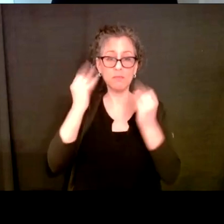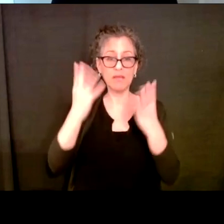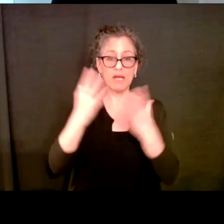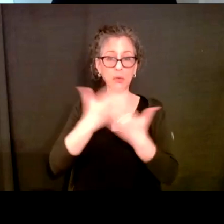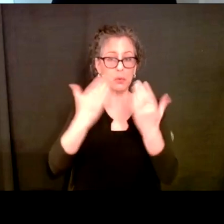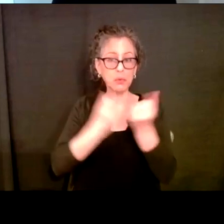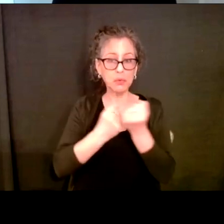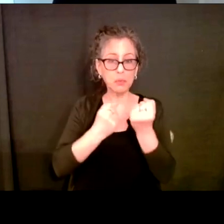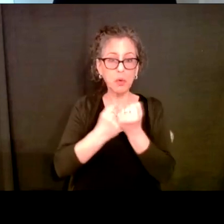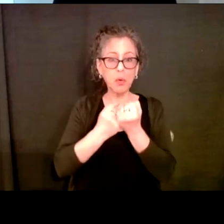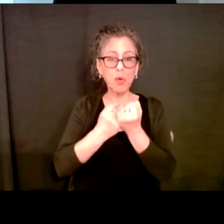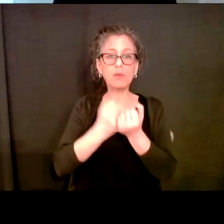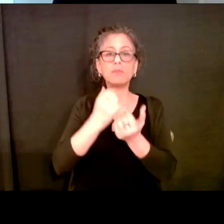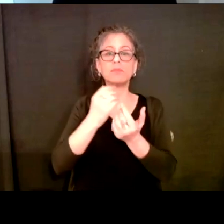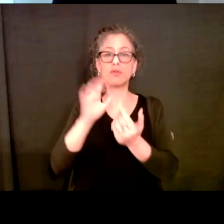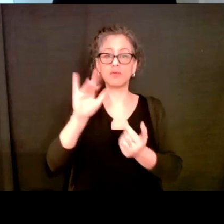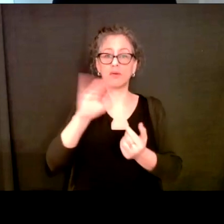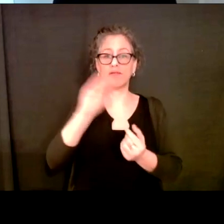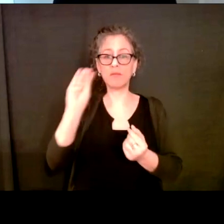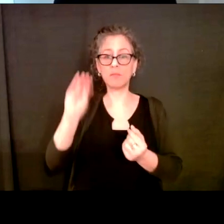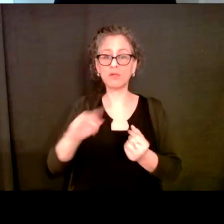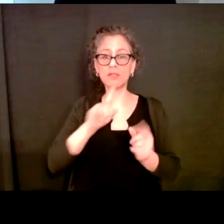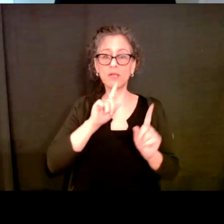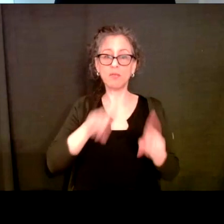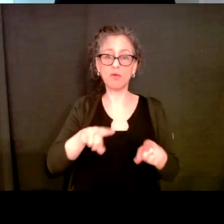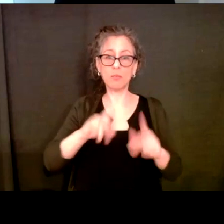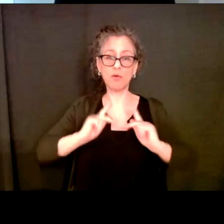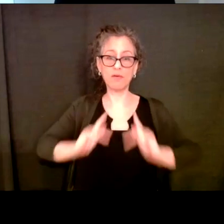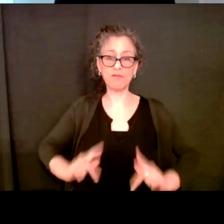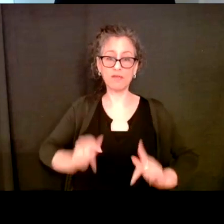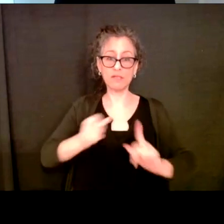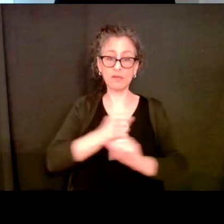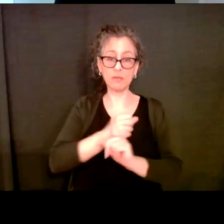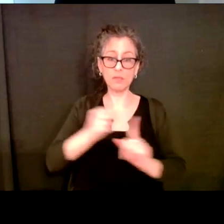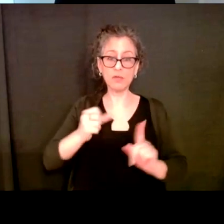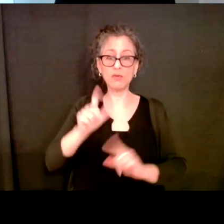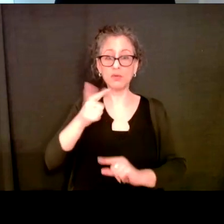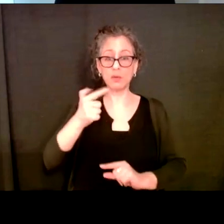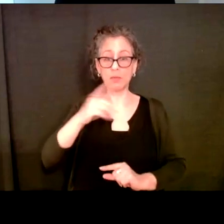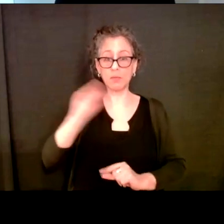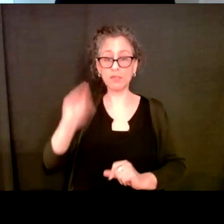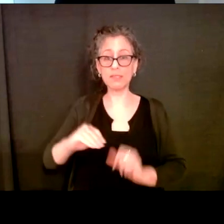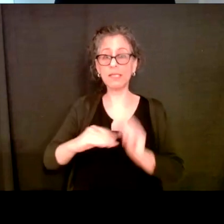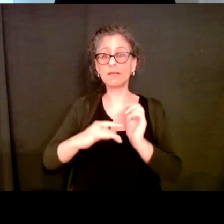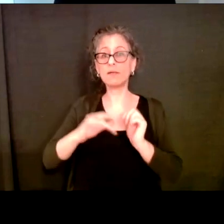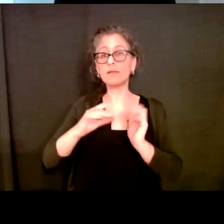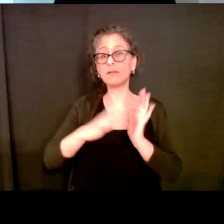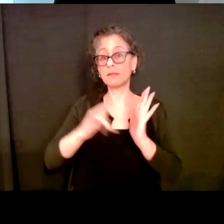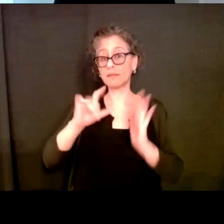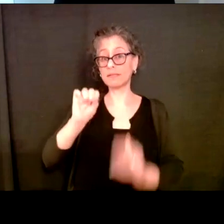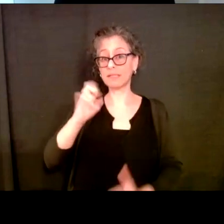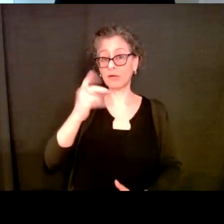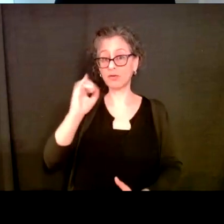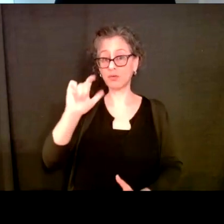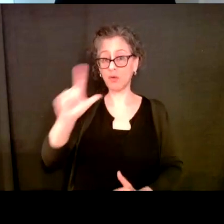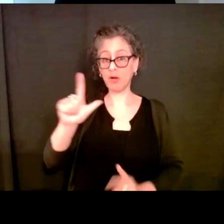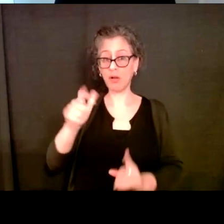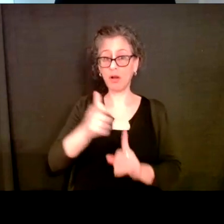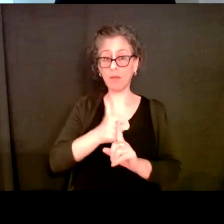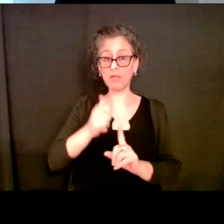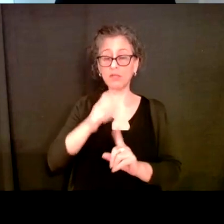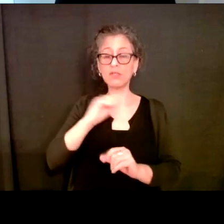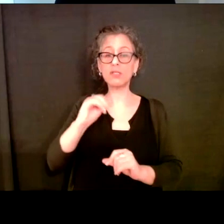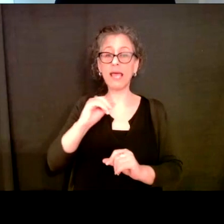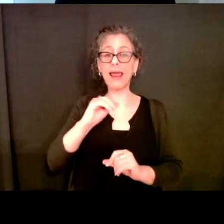25% reported physical abuse, 21% reported sexual abuse, and 12% had experienced